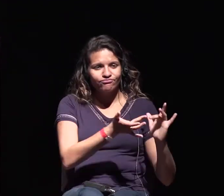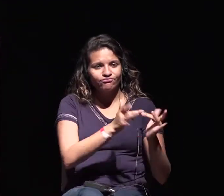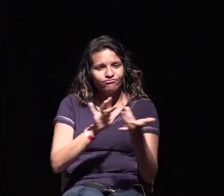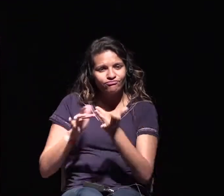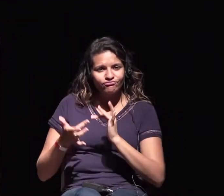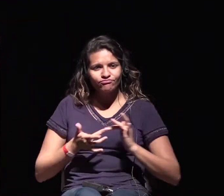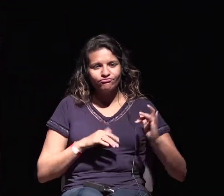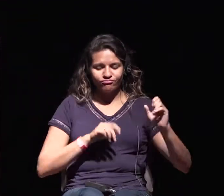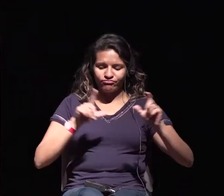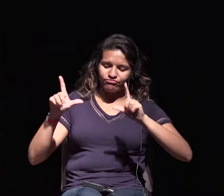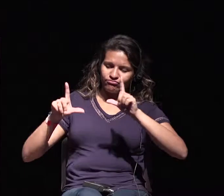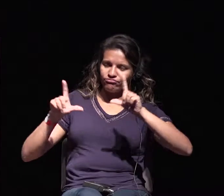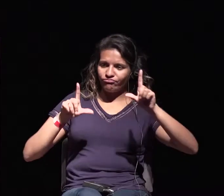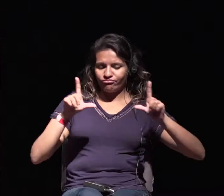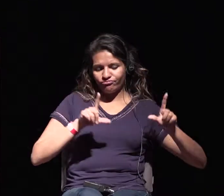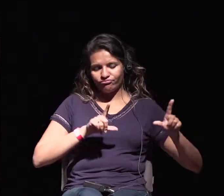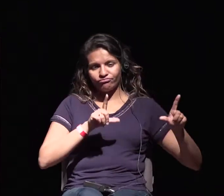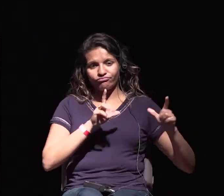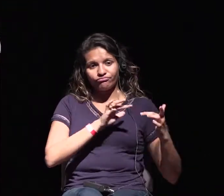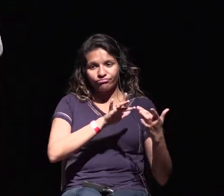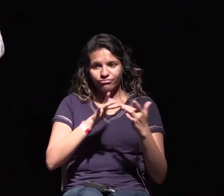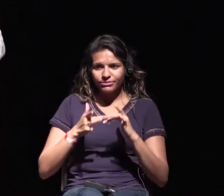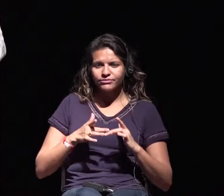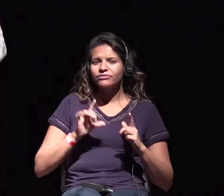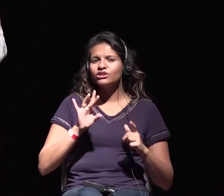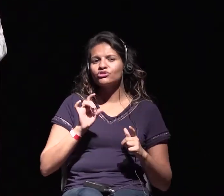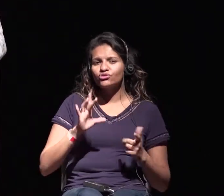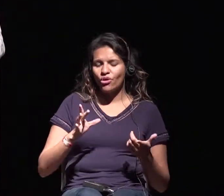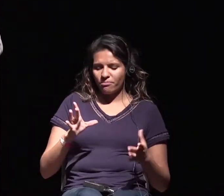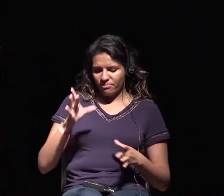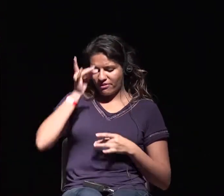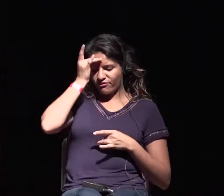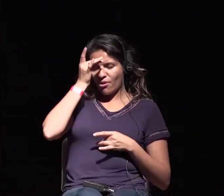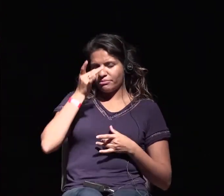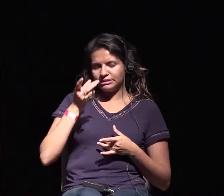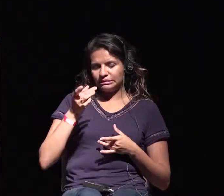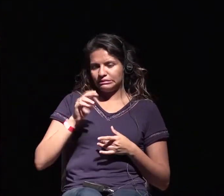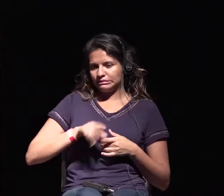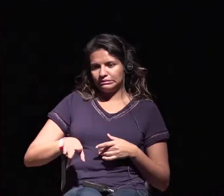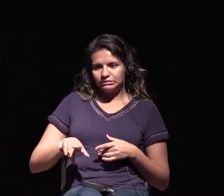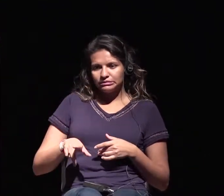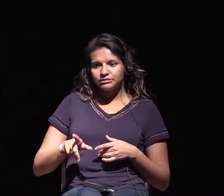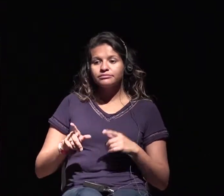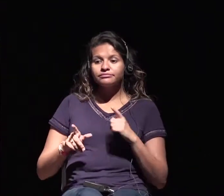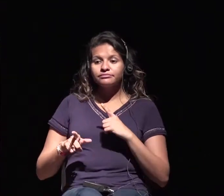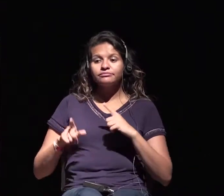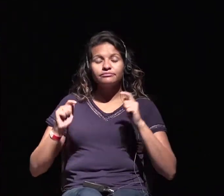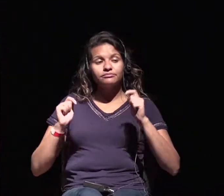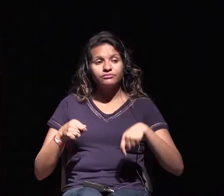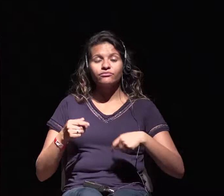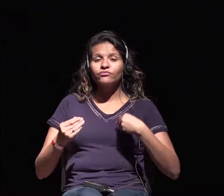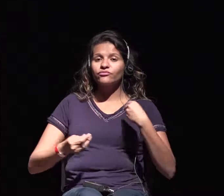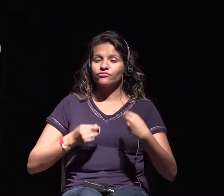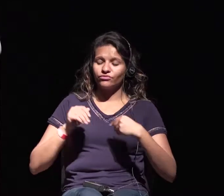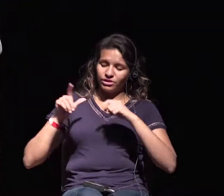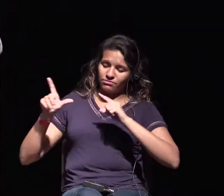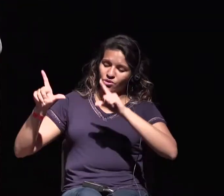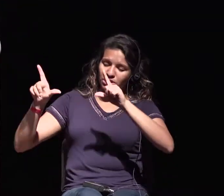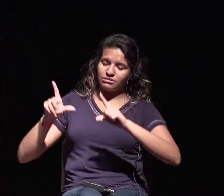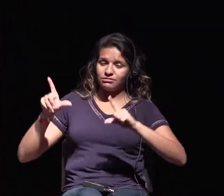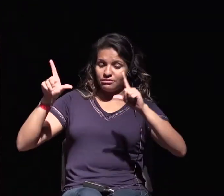of performances. To conceive of a choreographed exhibition is to work movements written in the time of an